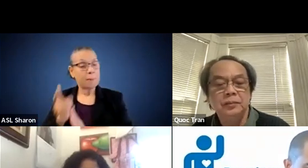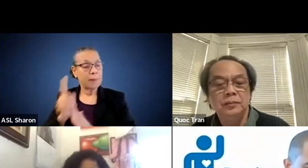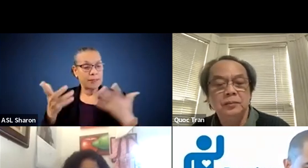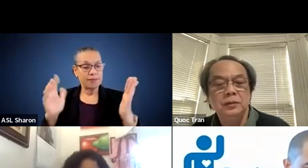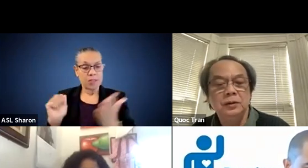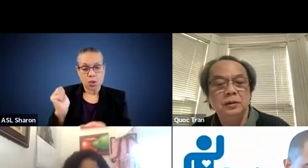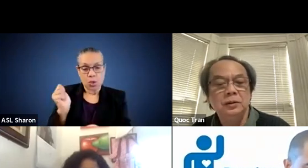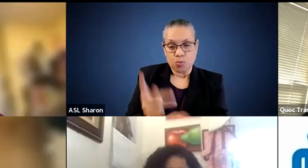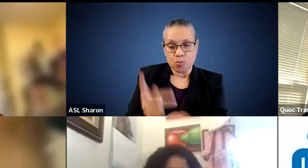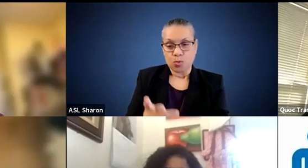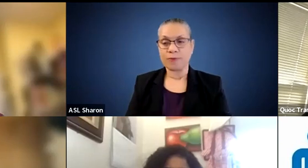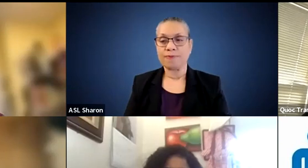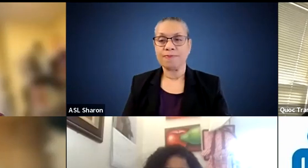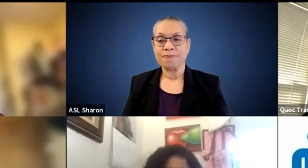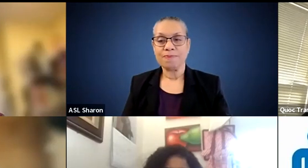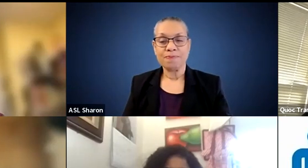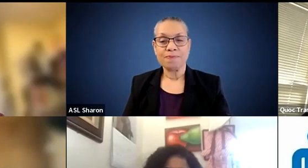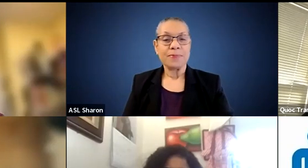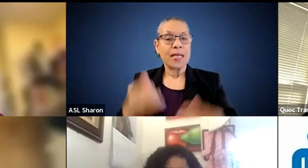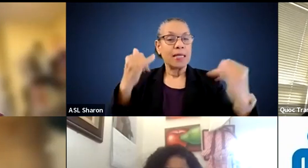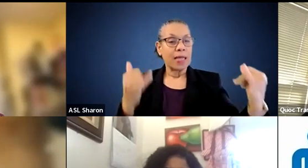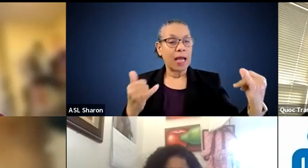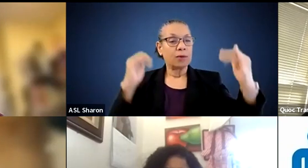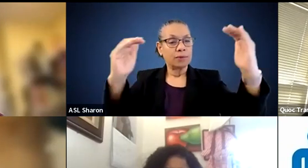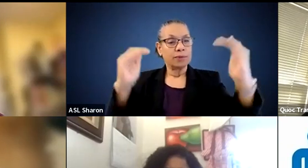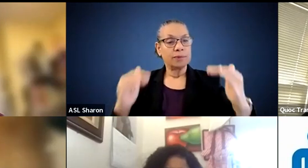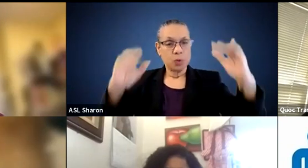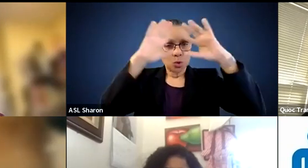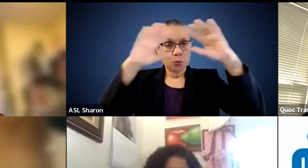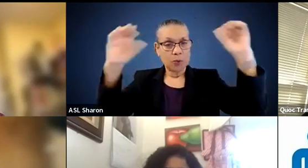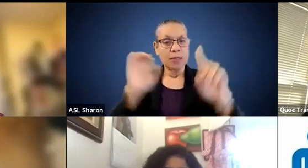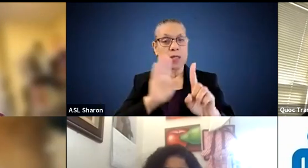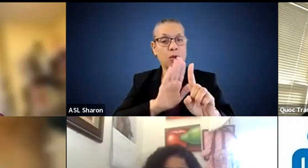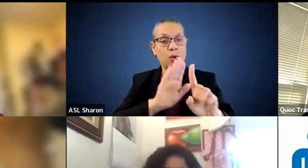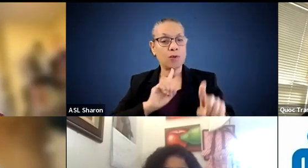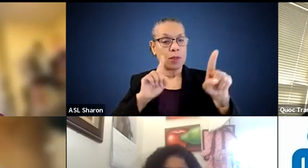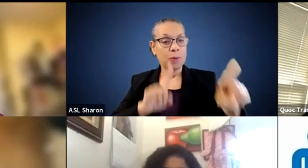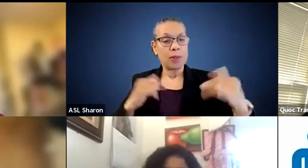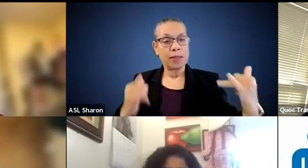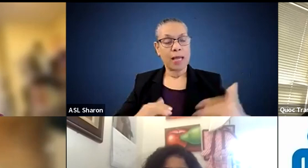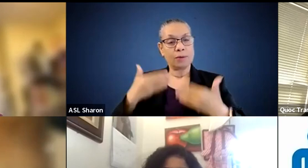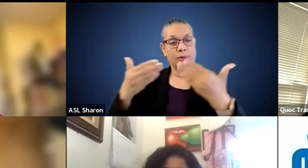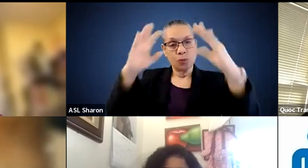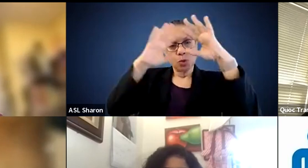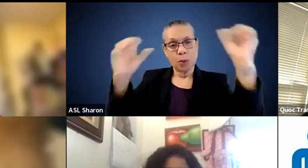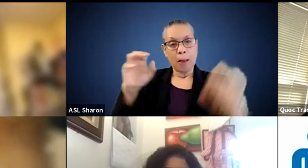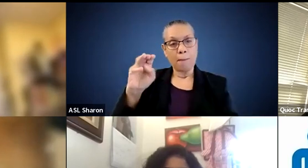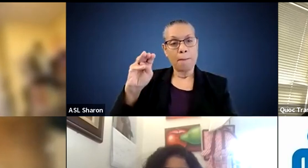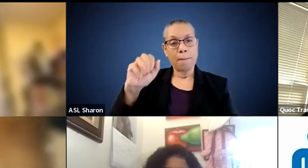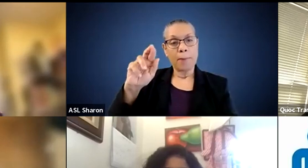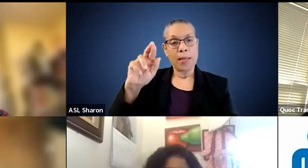approved unanimously thank you we'll now move on to the superintendent's report I present you our superintendent Mary